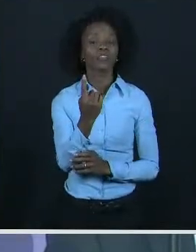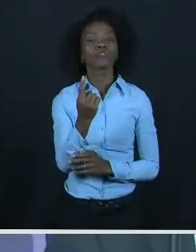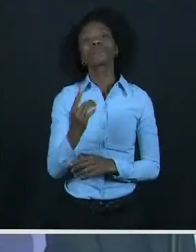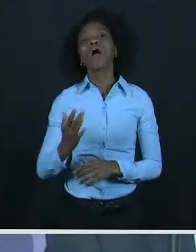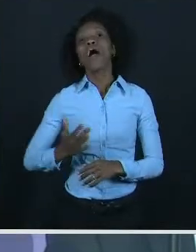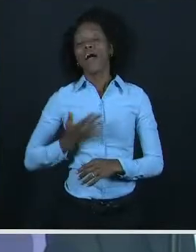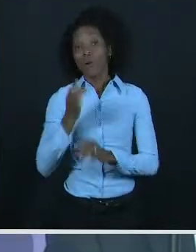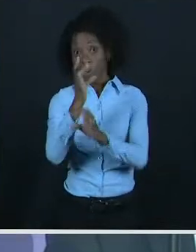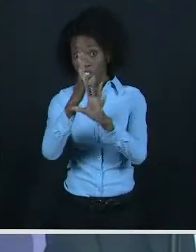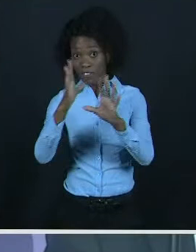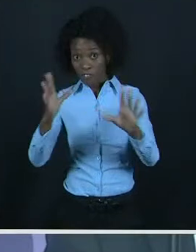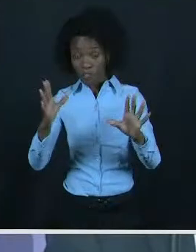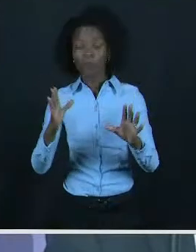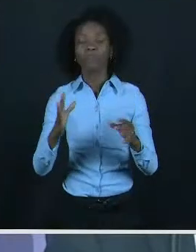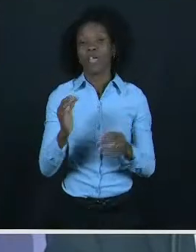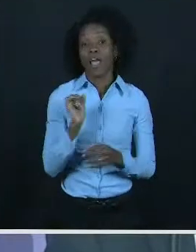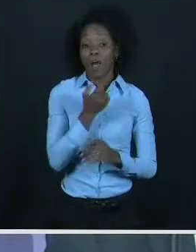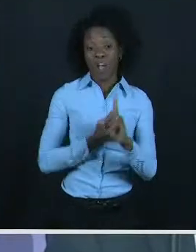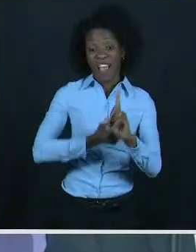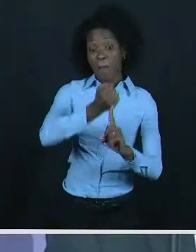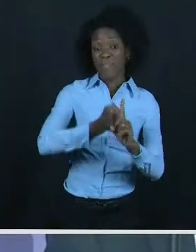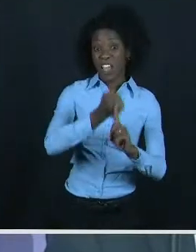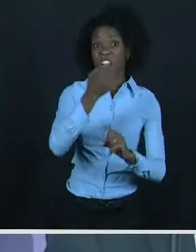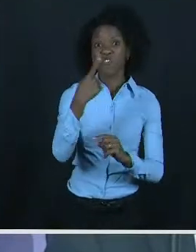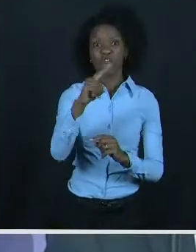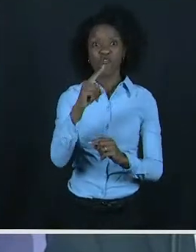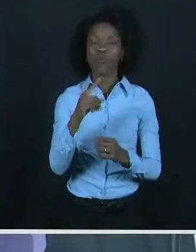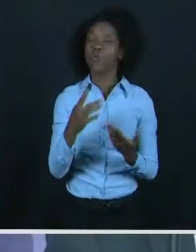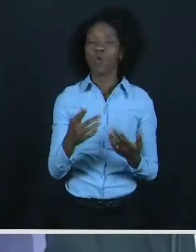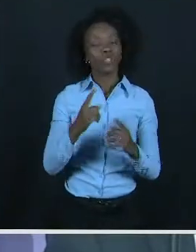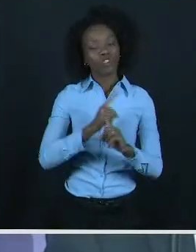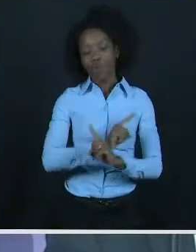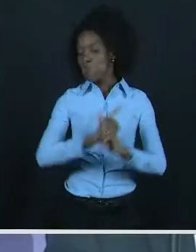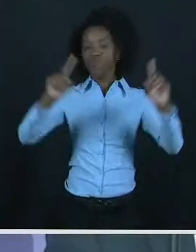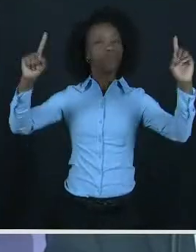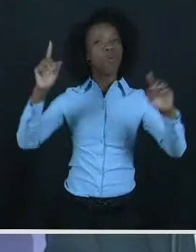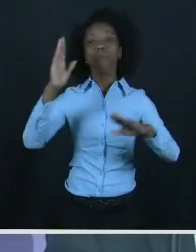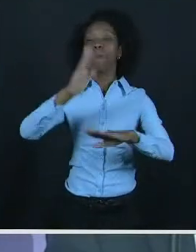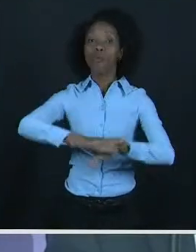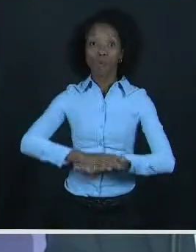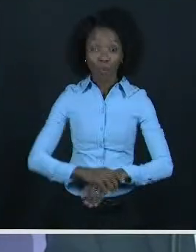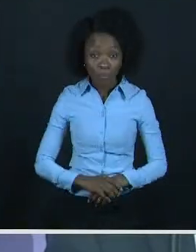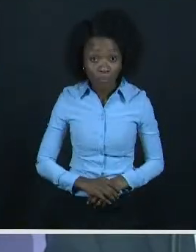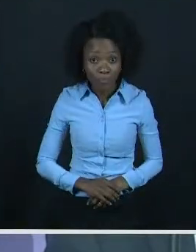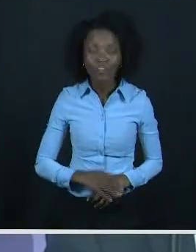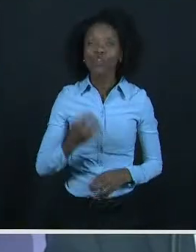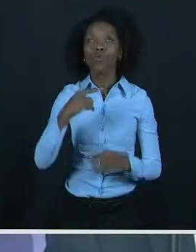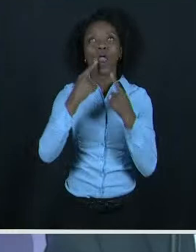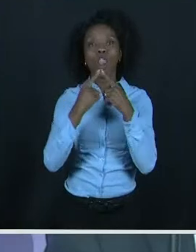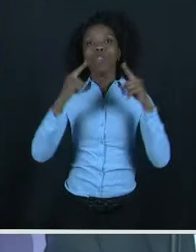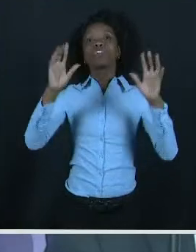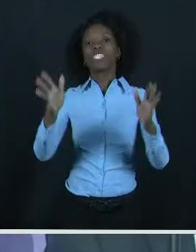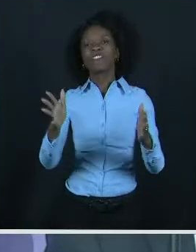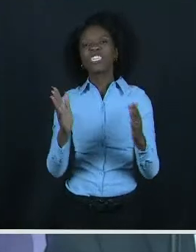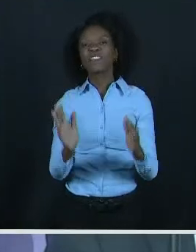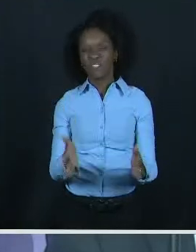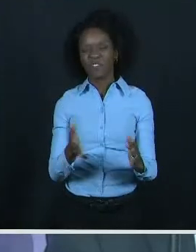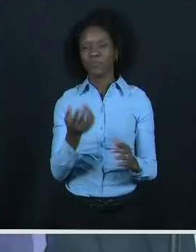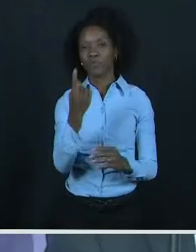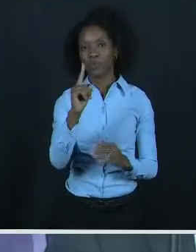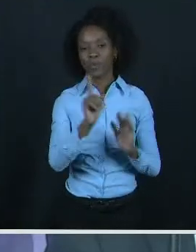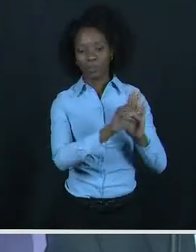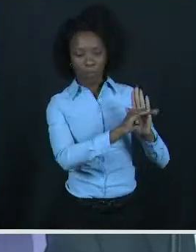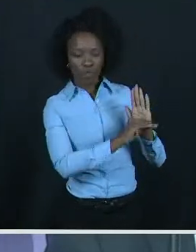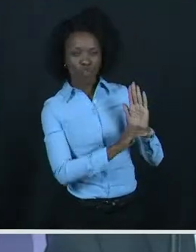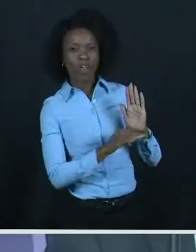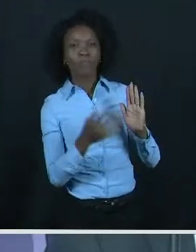Commonwealth Says No More campaign, because we have launched an initiative which brings together all